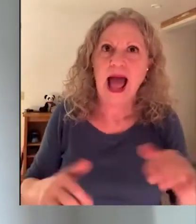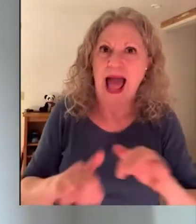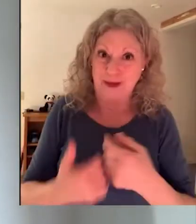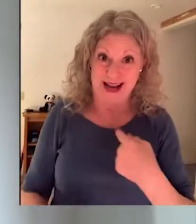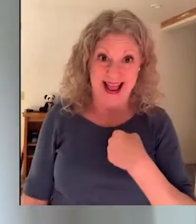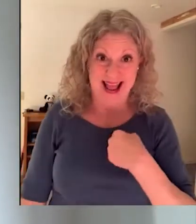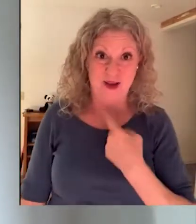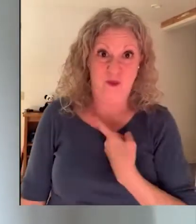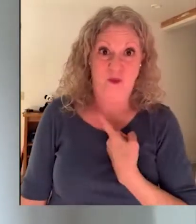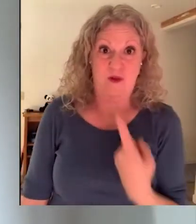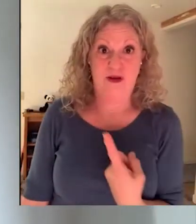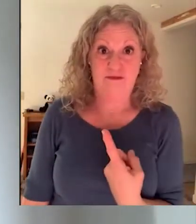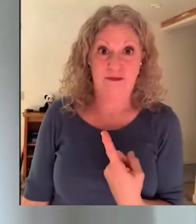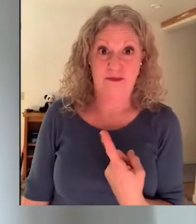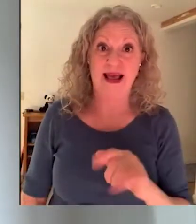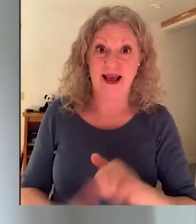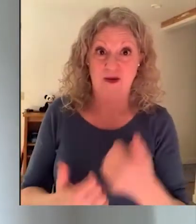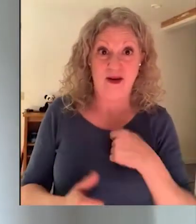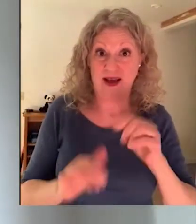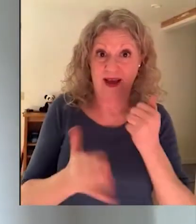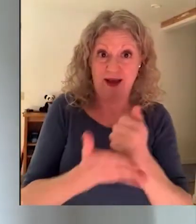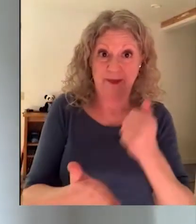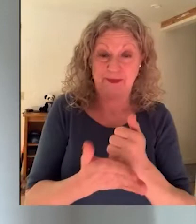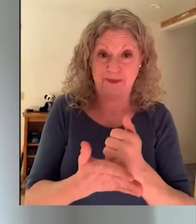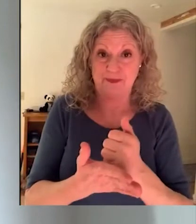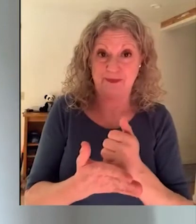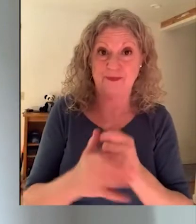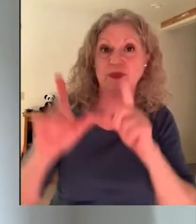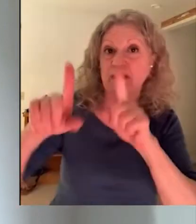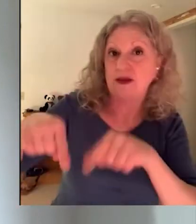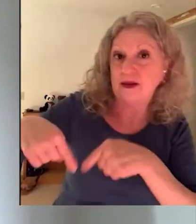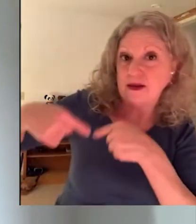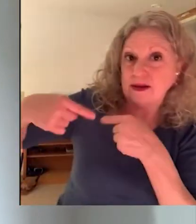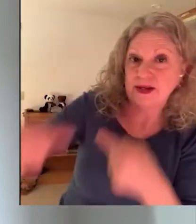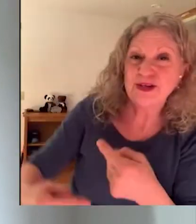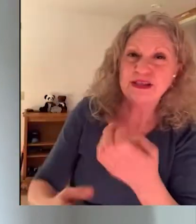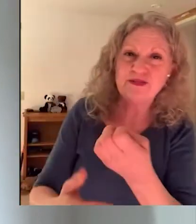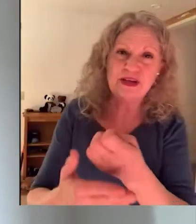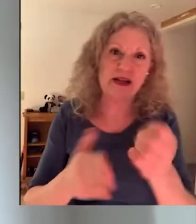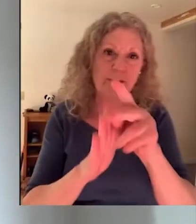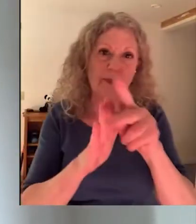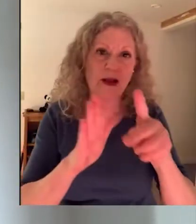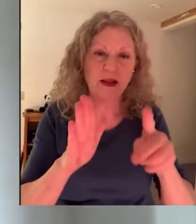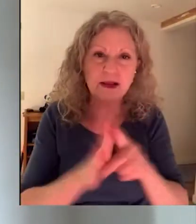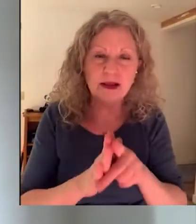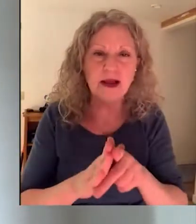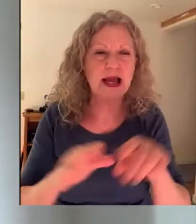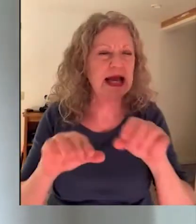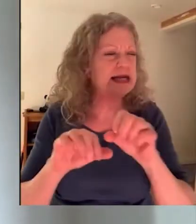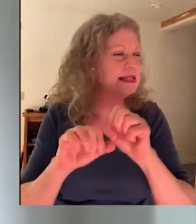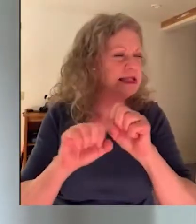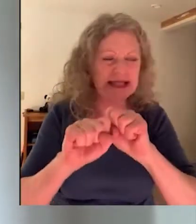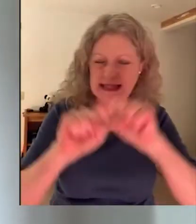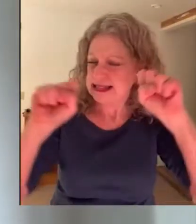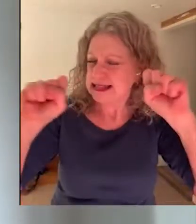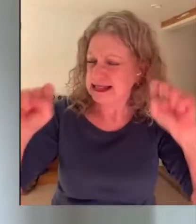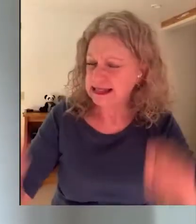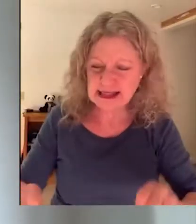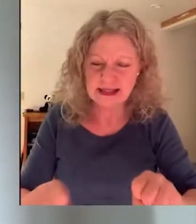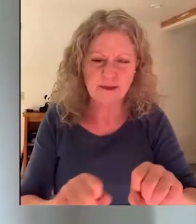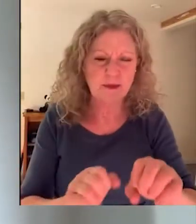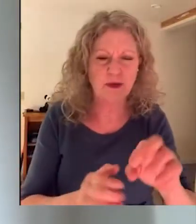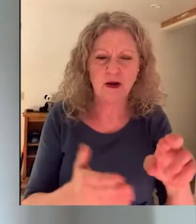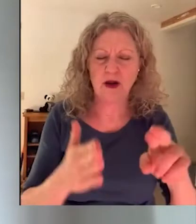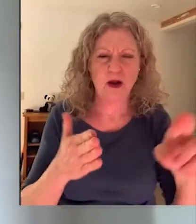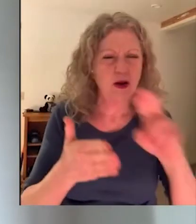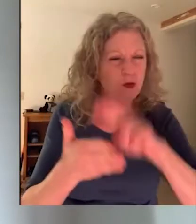help? Years of economic policy and systemic racism exploded this last year,